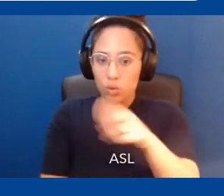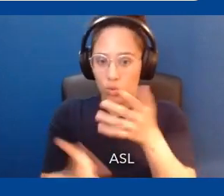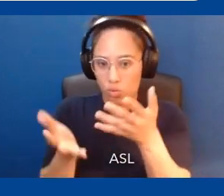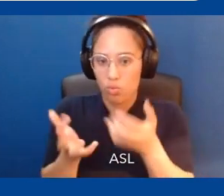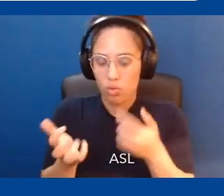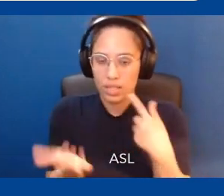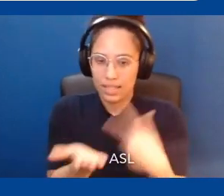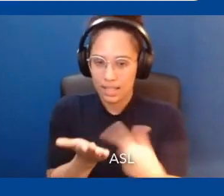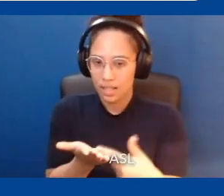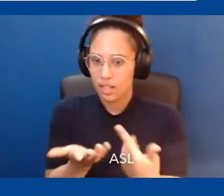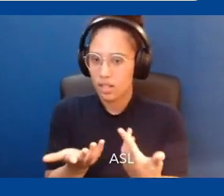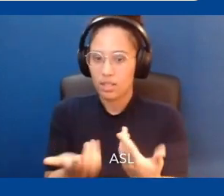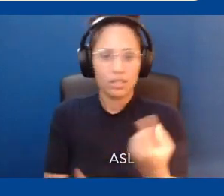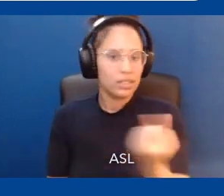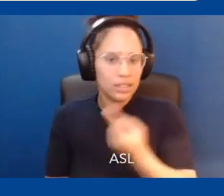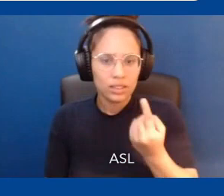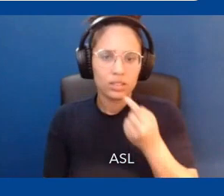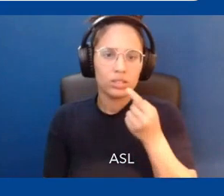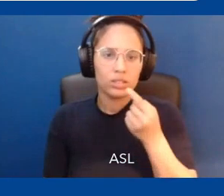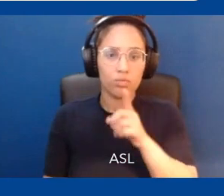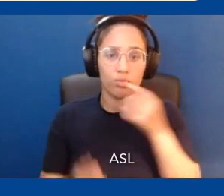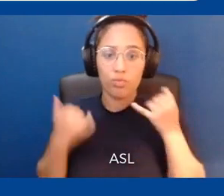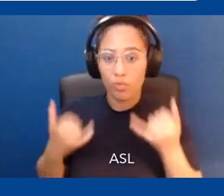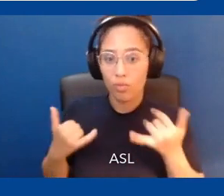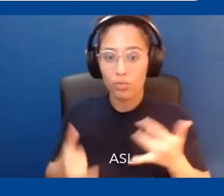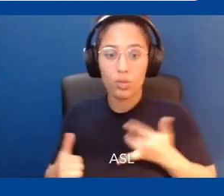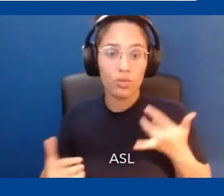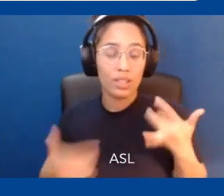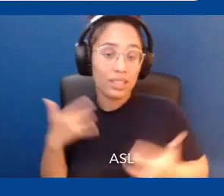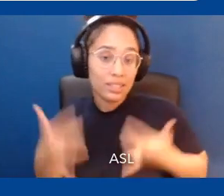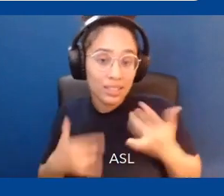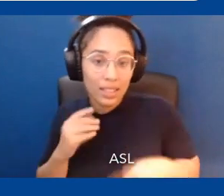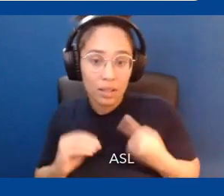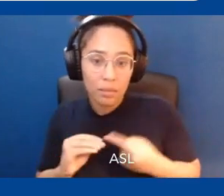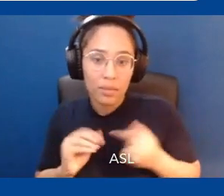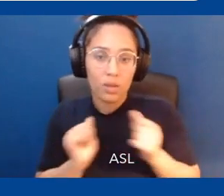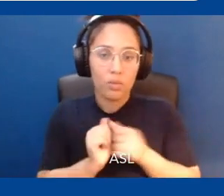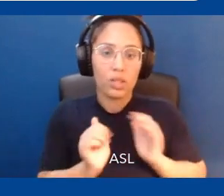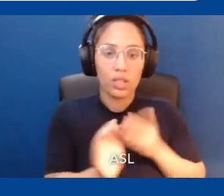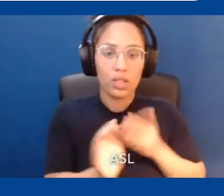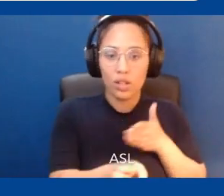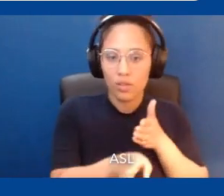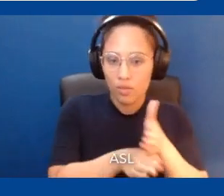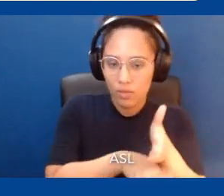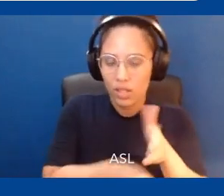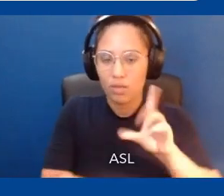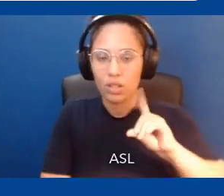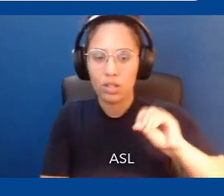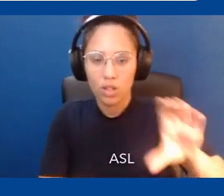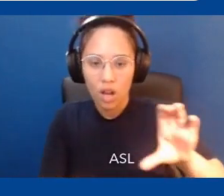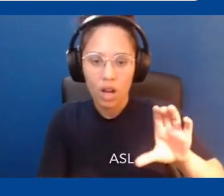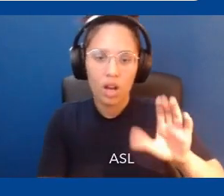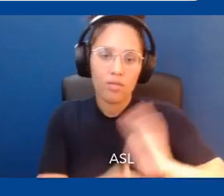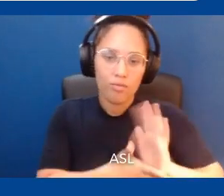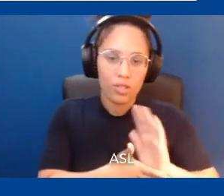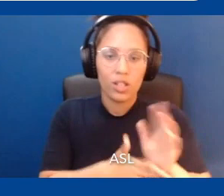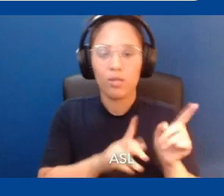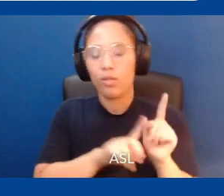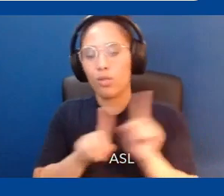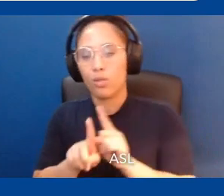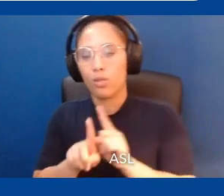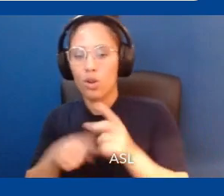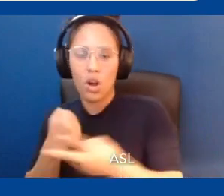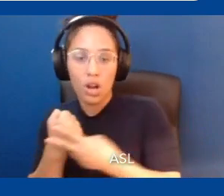is there something that's really exciting you right now in the fields with documentary and archival work? Is there something that you're hopeful